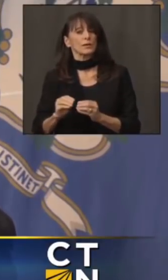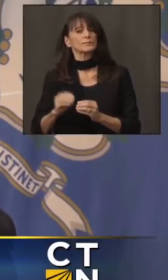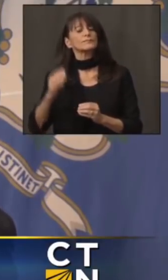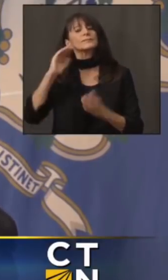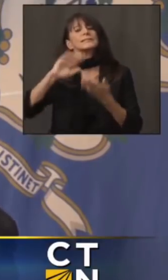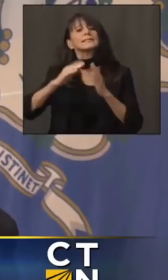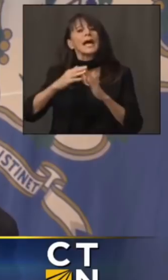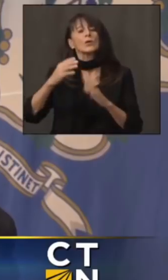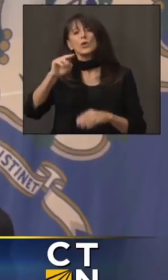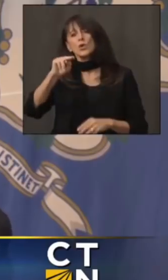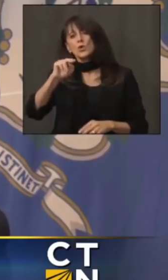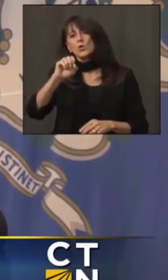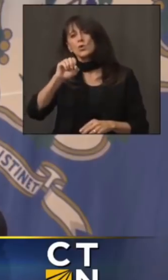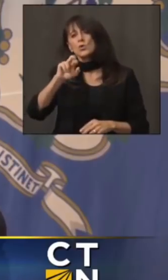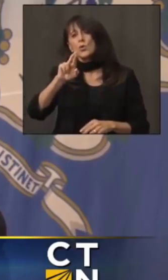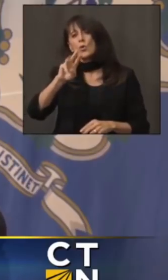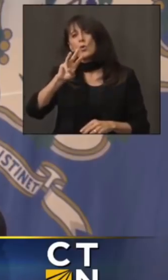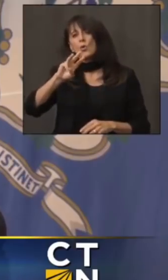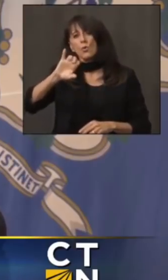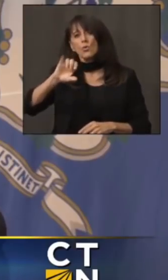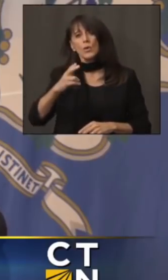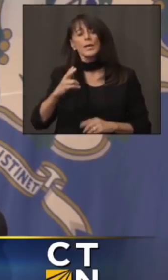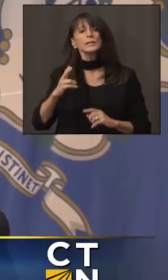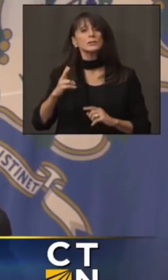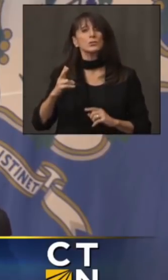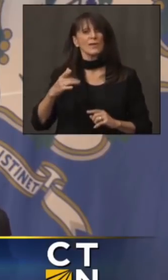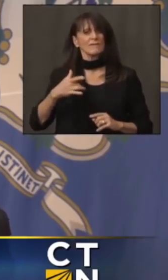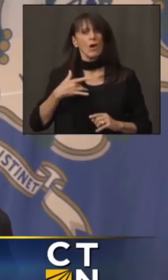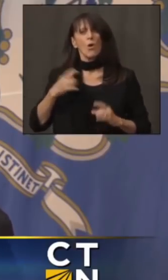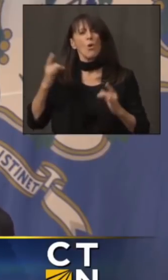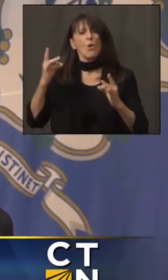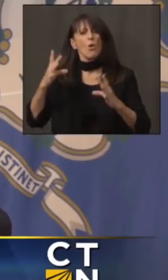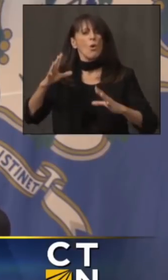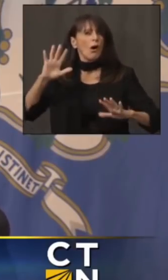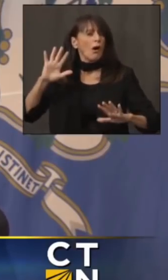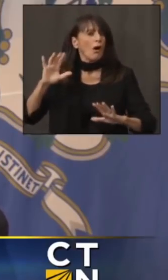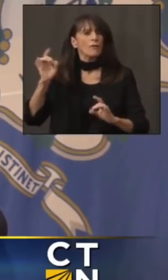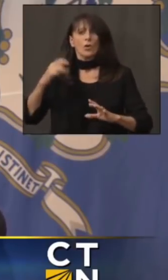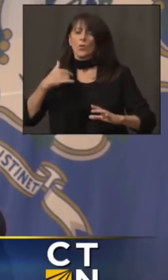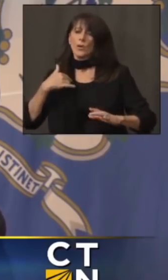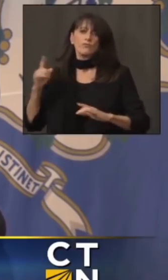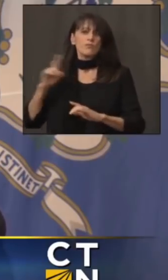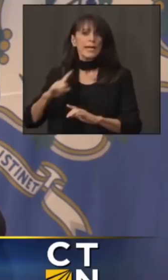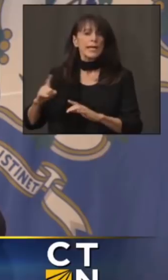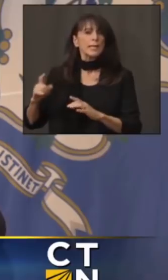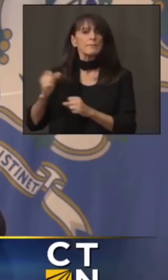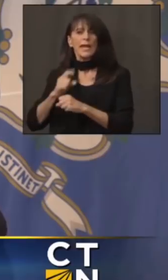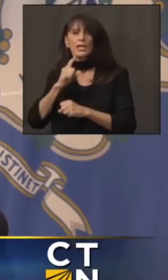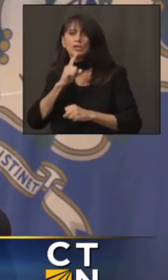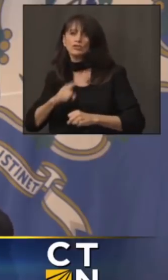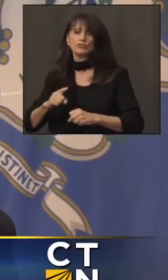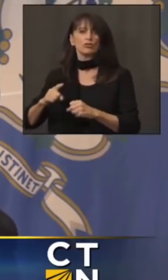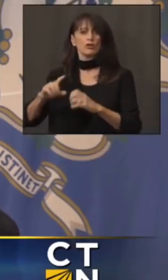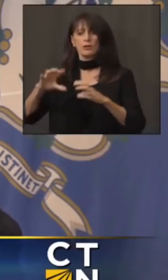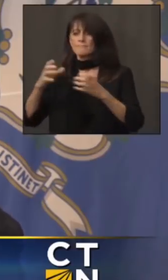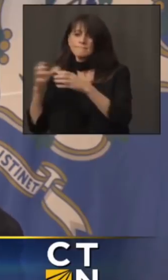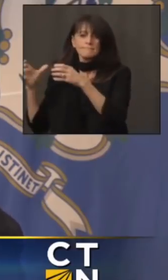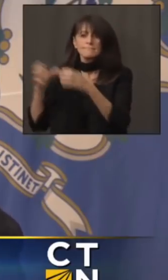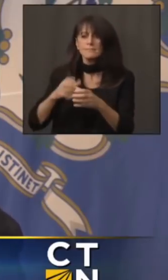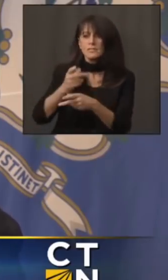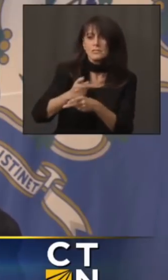Norwich, which is we thought was an area of great risk. We really brought in the cavalry there, the rapid response team. It's gone